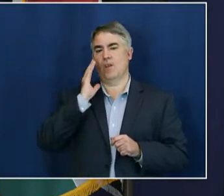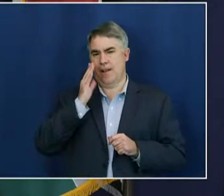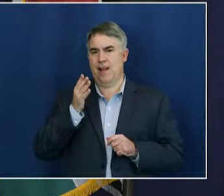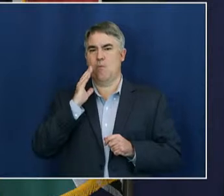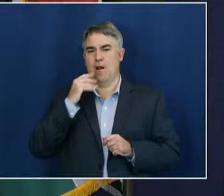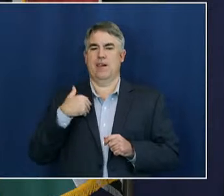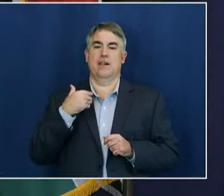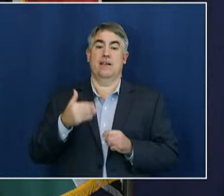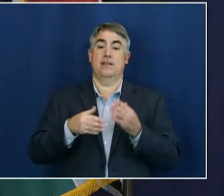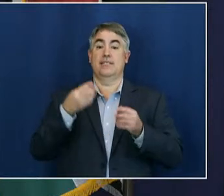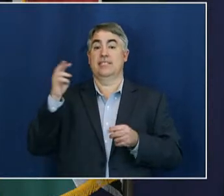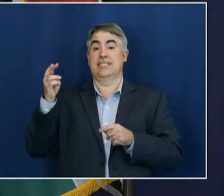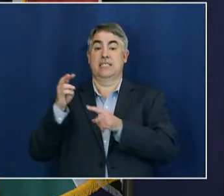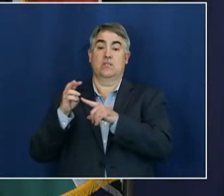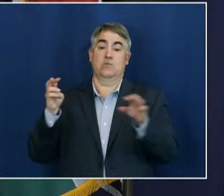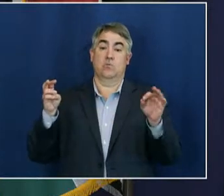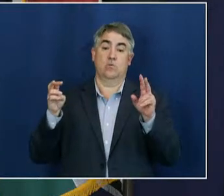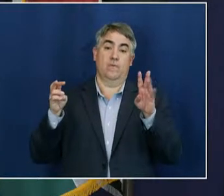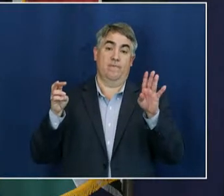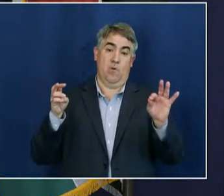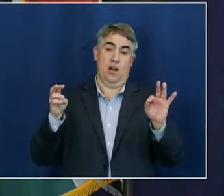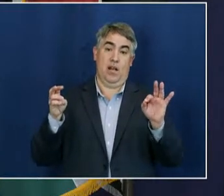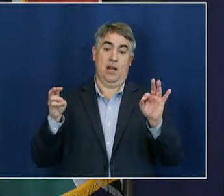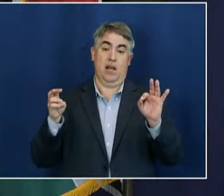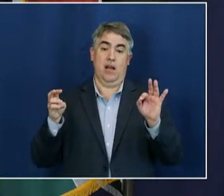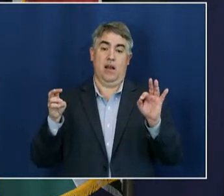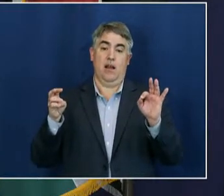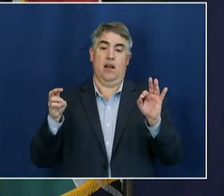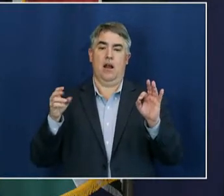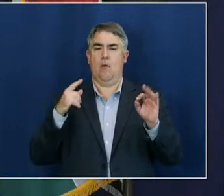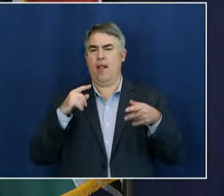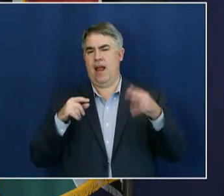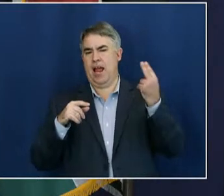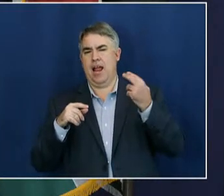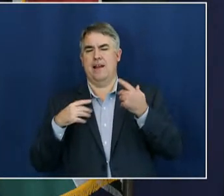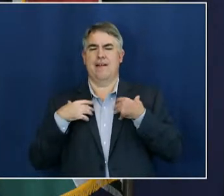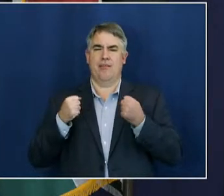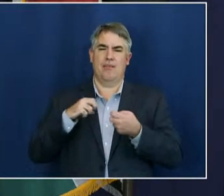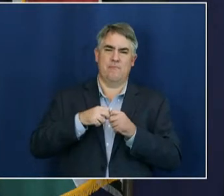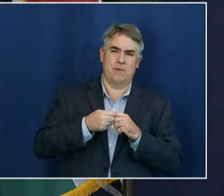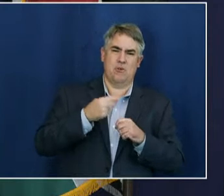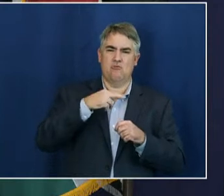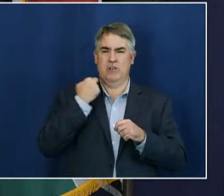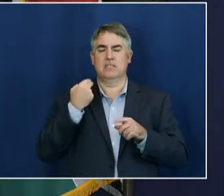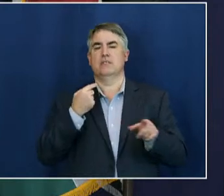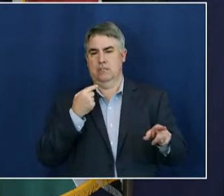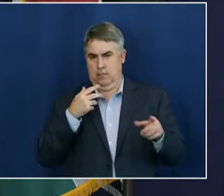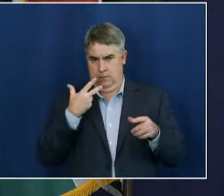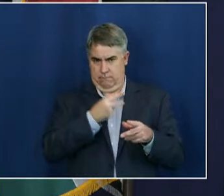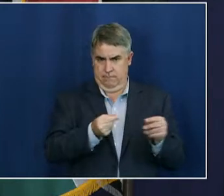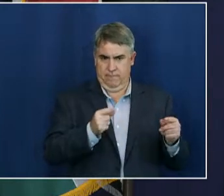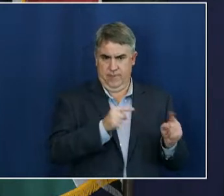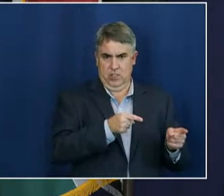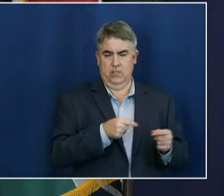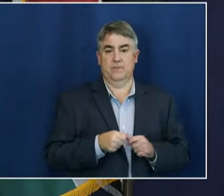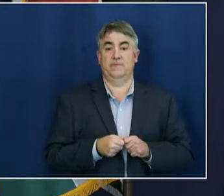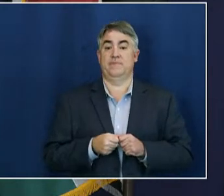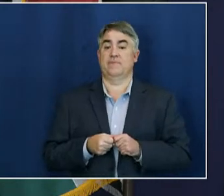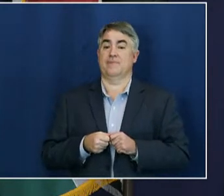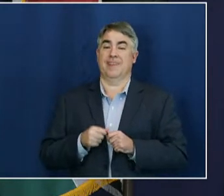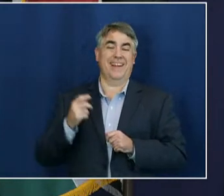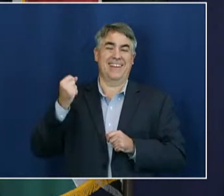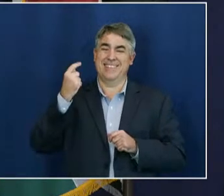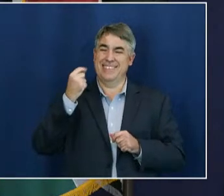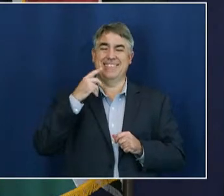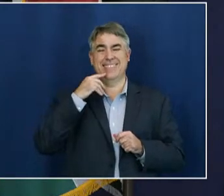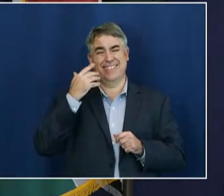to 49 years of age that have high-risk medical conditions. So as we've stated earlier, we just need to encourage